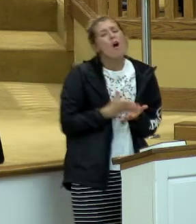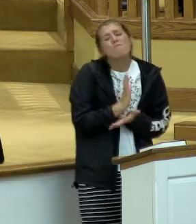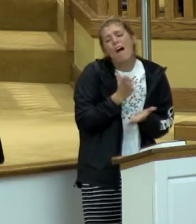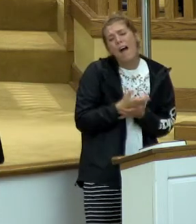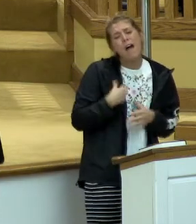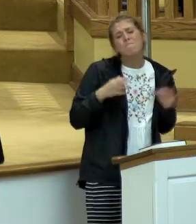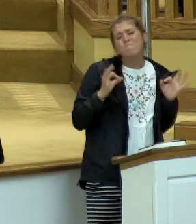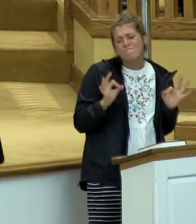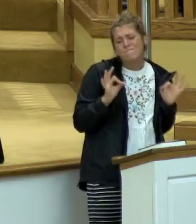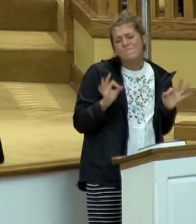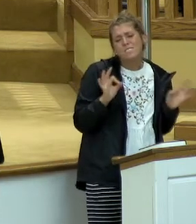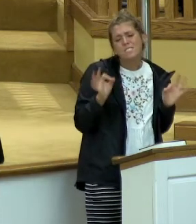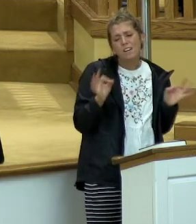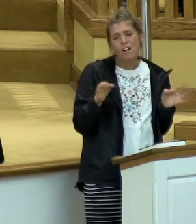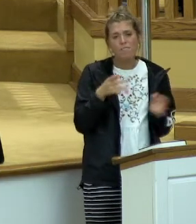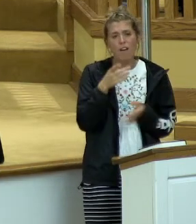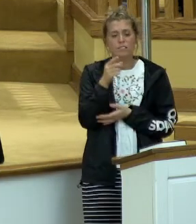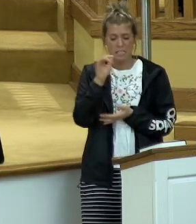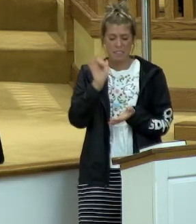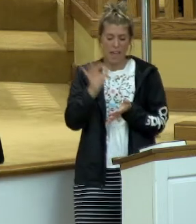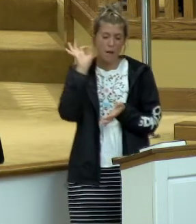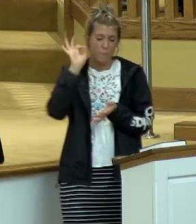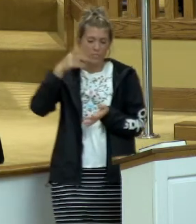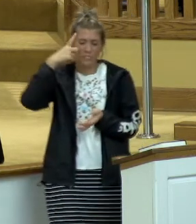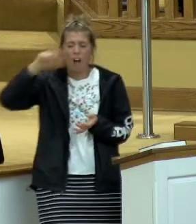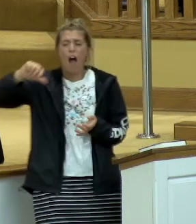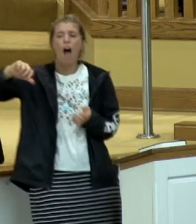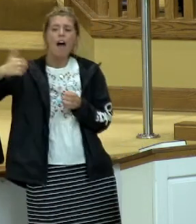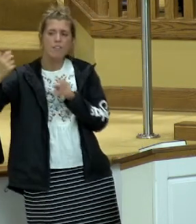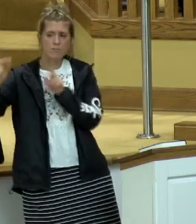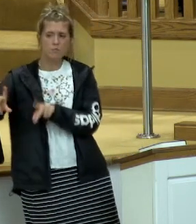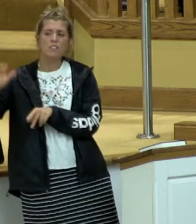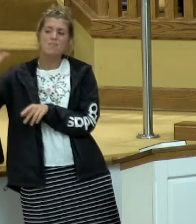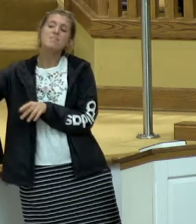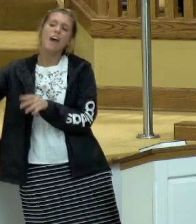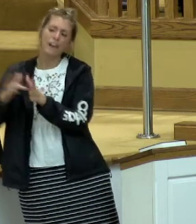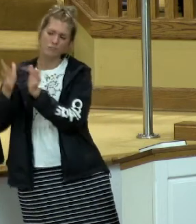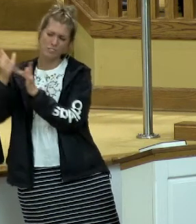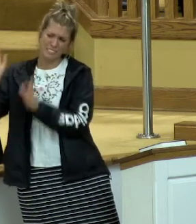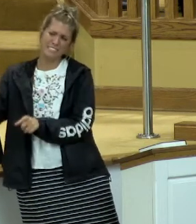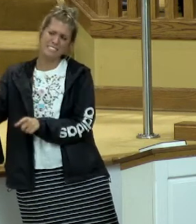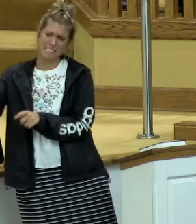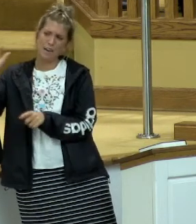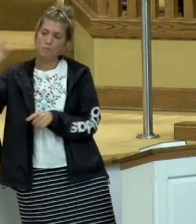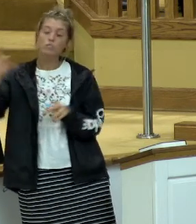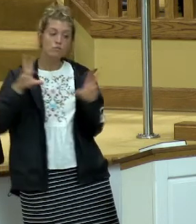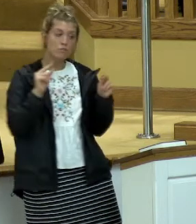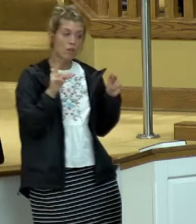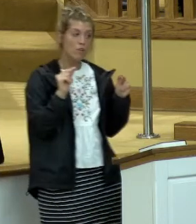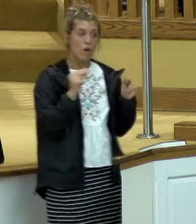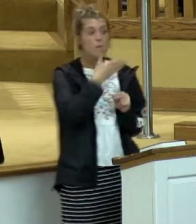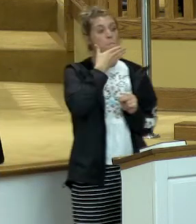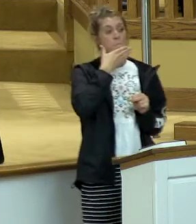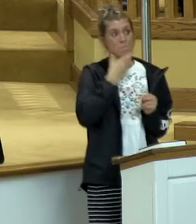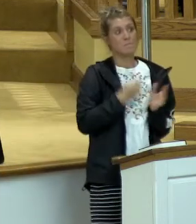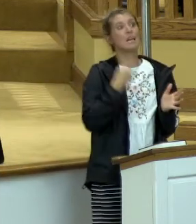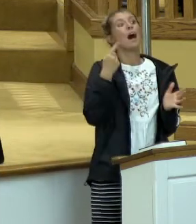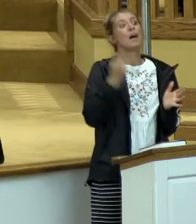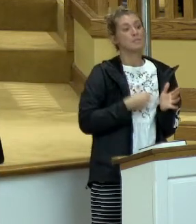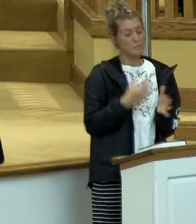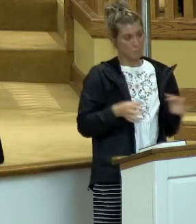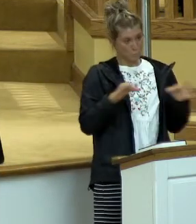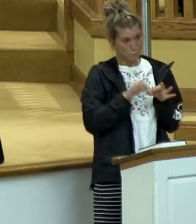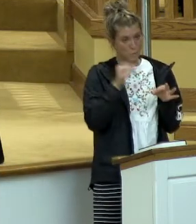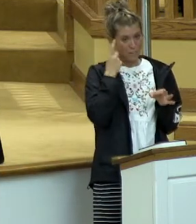okay. The preaching is for so-and-so. The preaching's for that person. The preaching's for this person. No. There better be sometimes